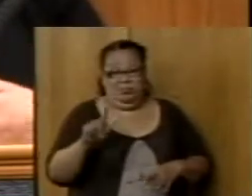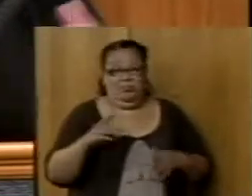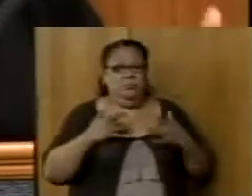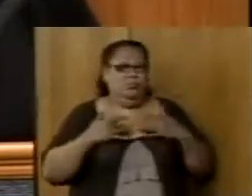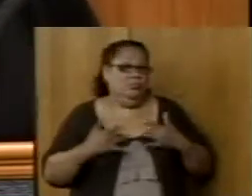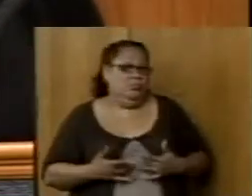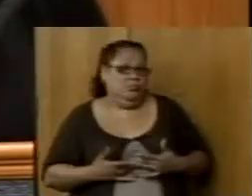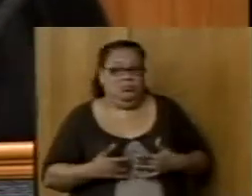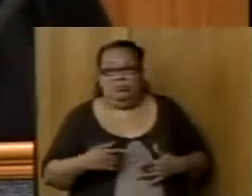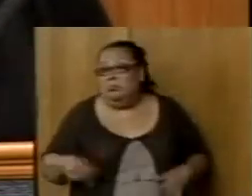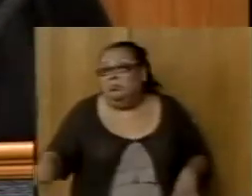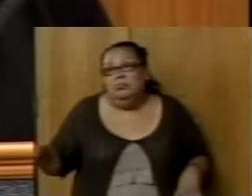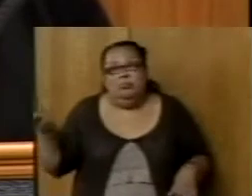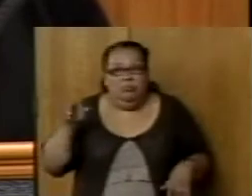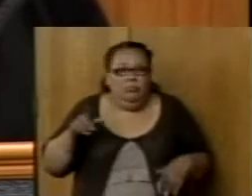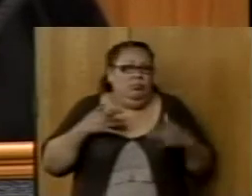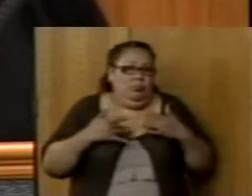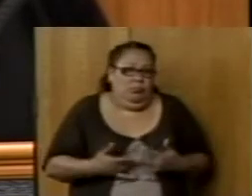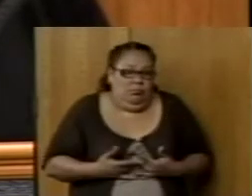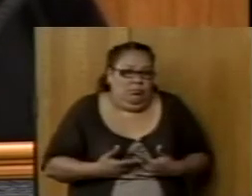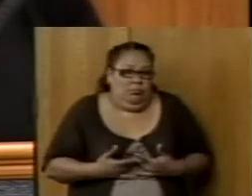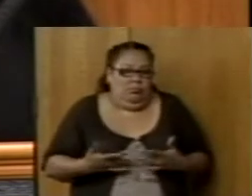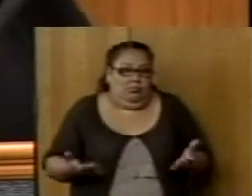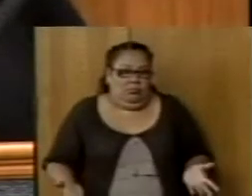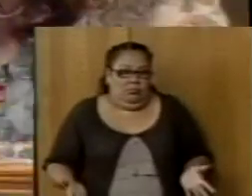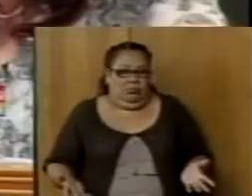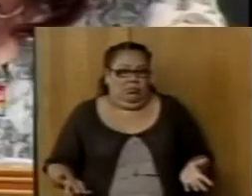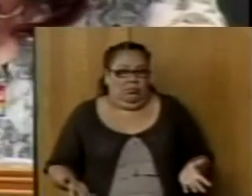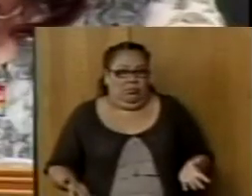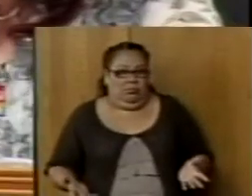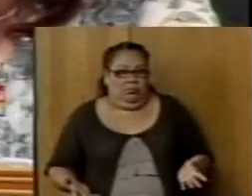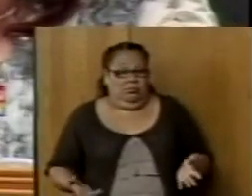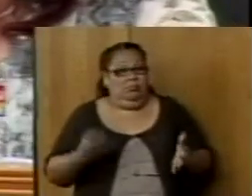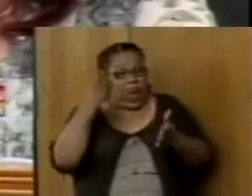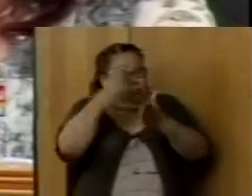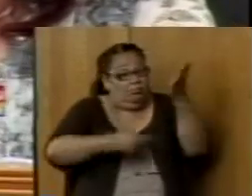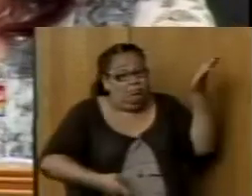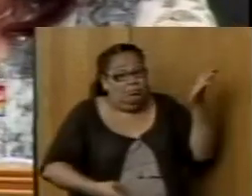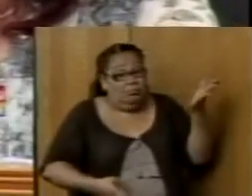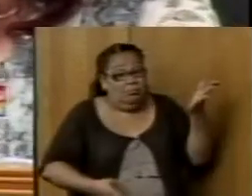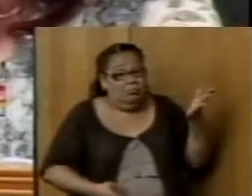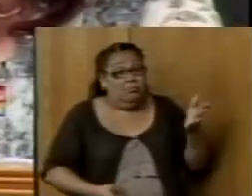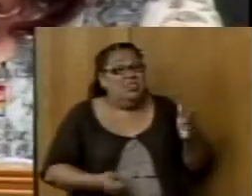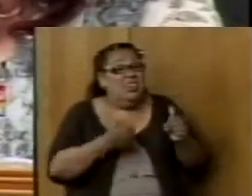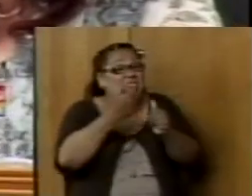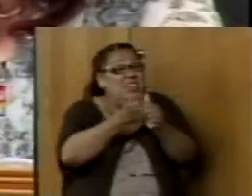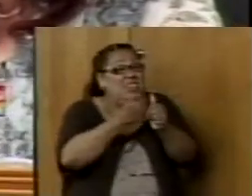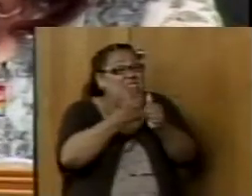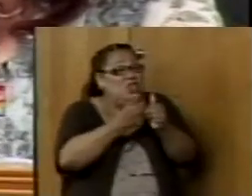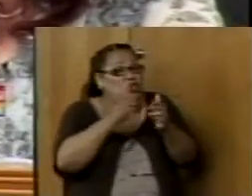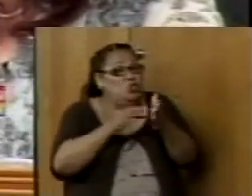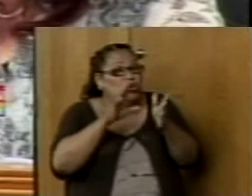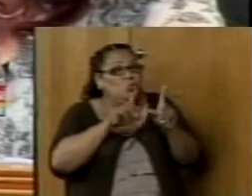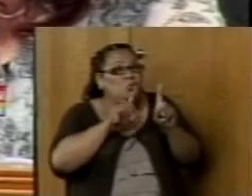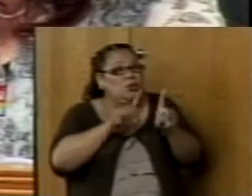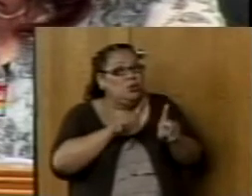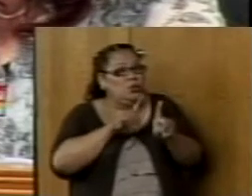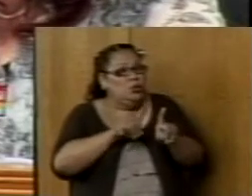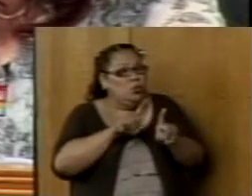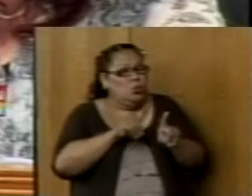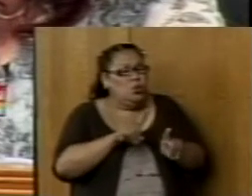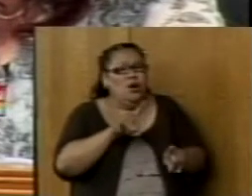I'm very disappointed. We're all disappointed. Well, and we're also getting charged per student enrollment. You're talking